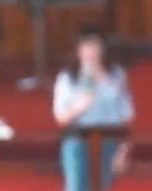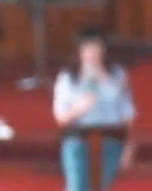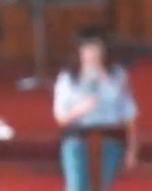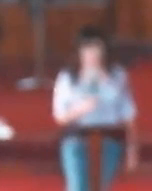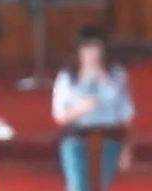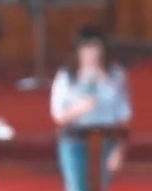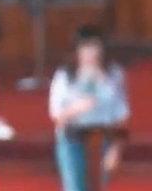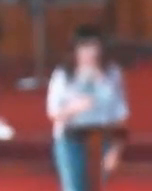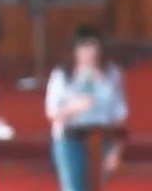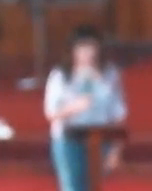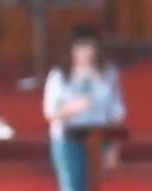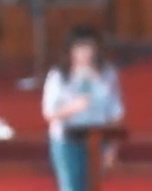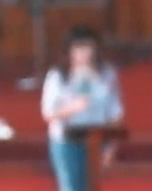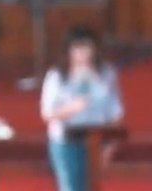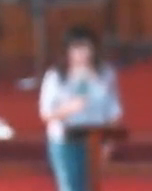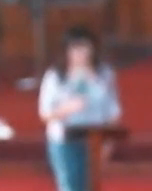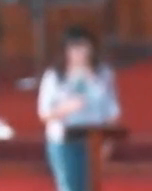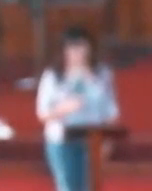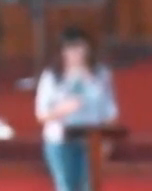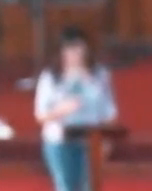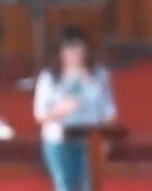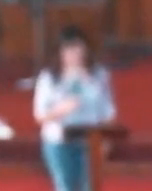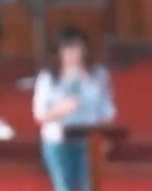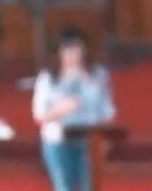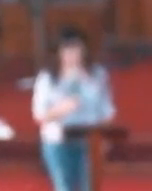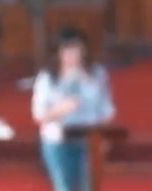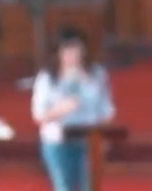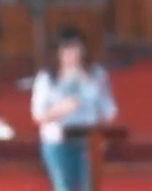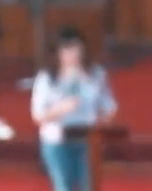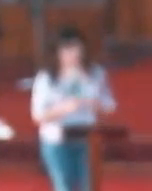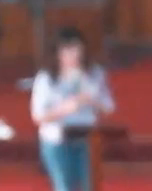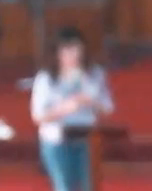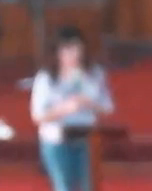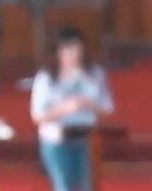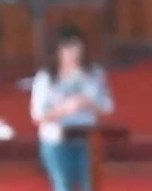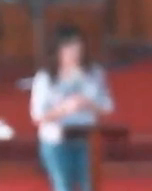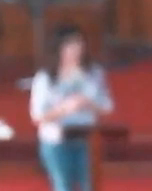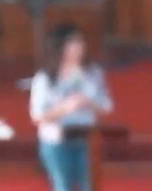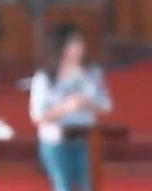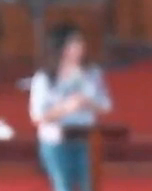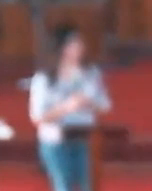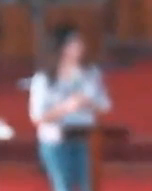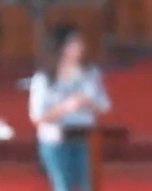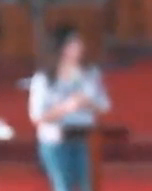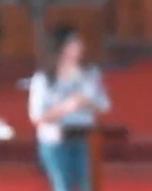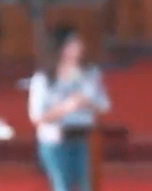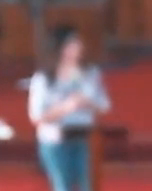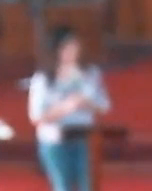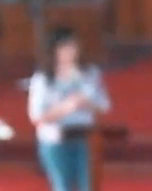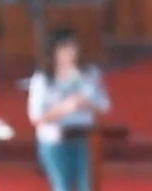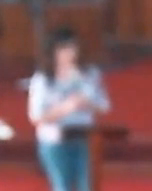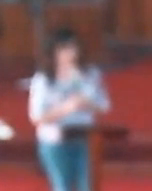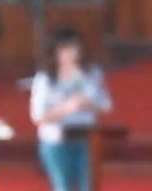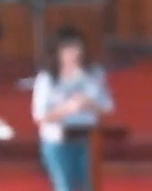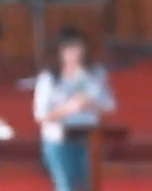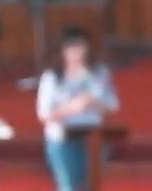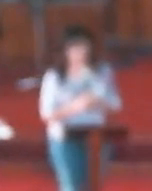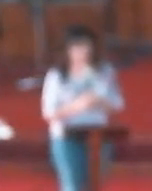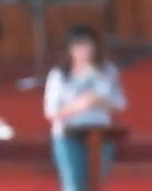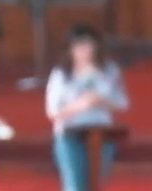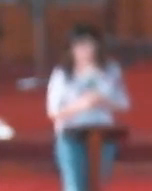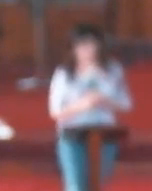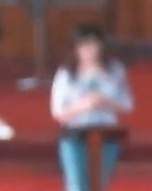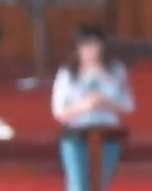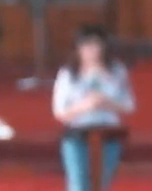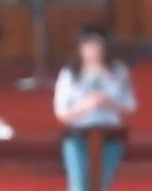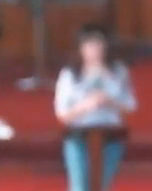woman. Hay un versículo en Romanos y el concepto es que tenemos que llamar las cosas que no